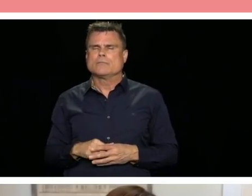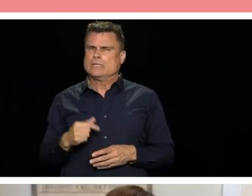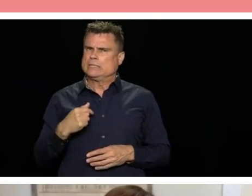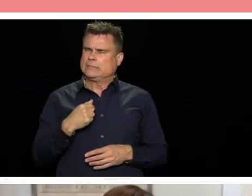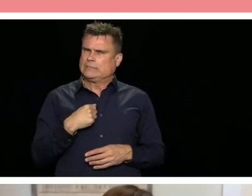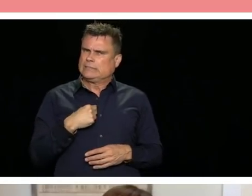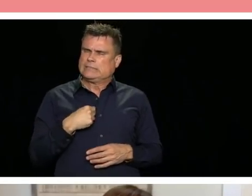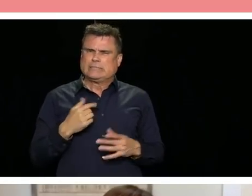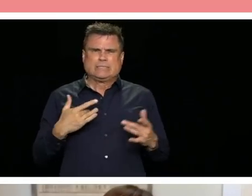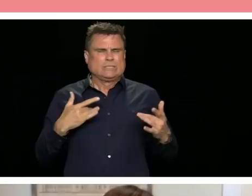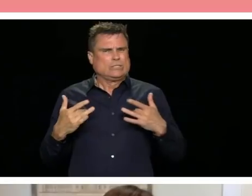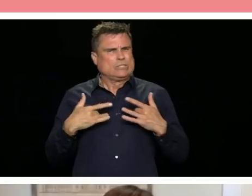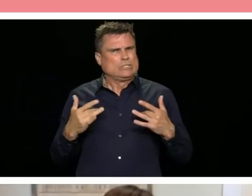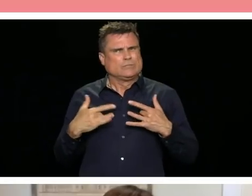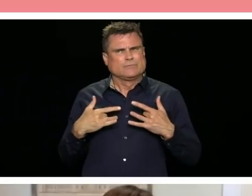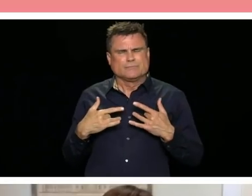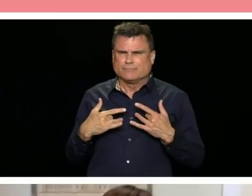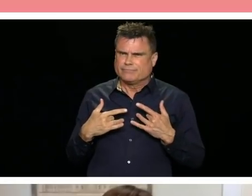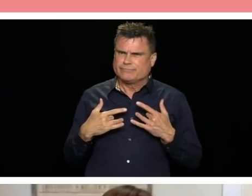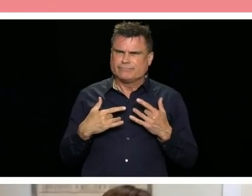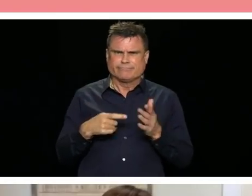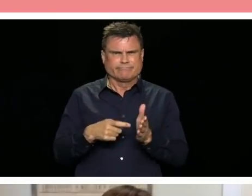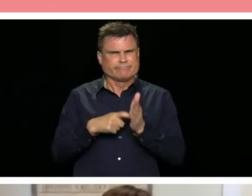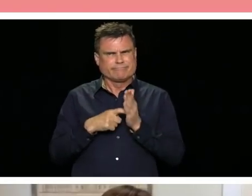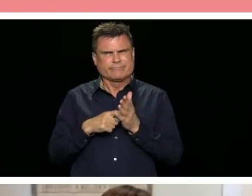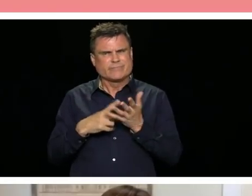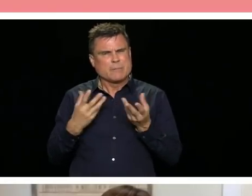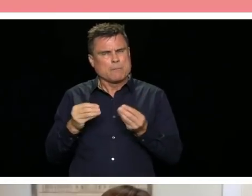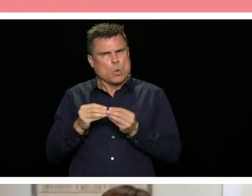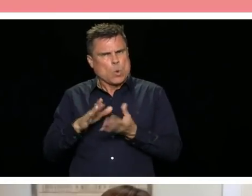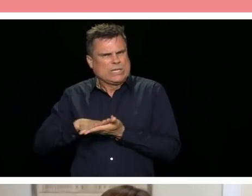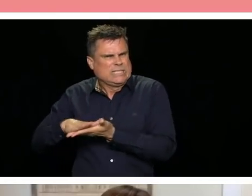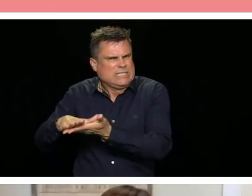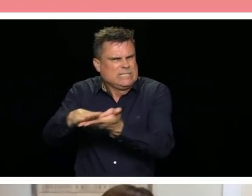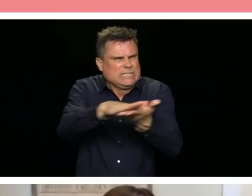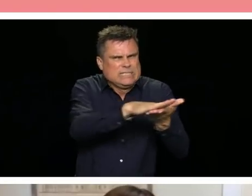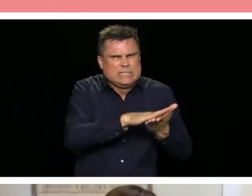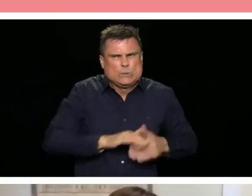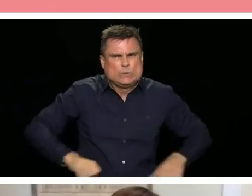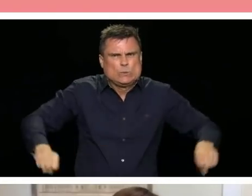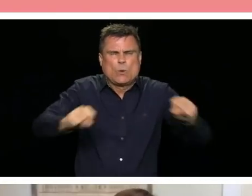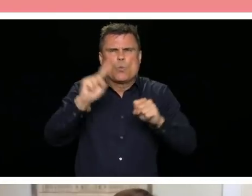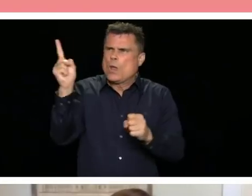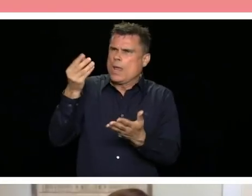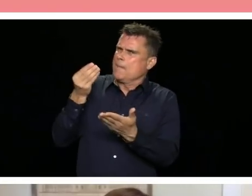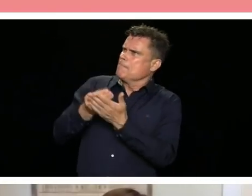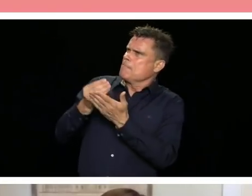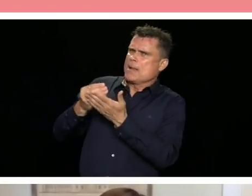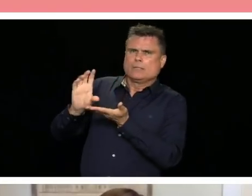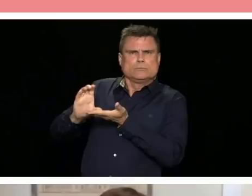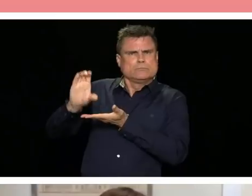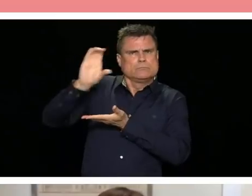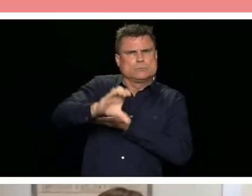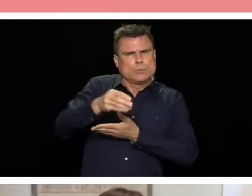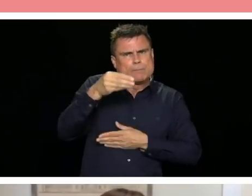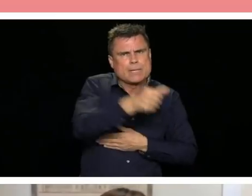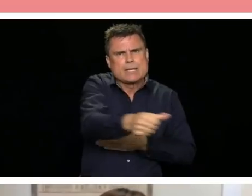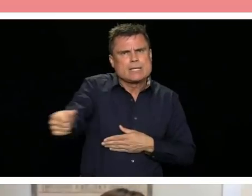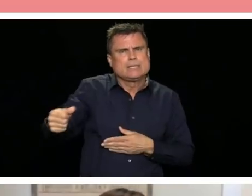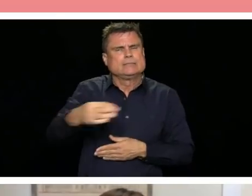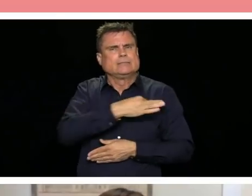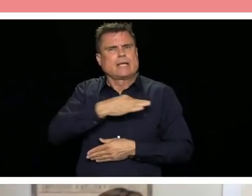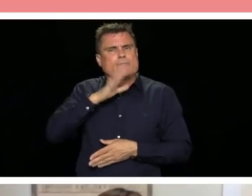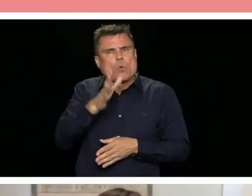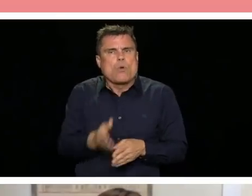and where the funds are going to come to pay for all those extra hours. So at this moment, the temporary